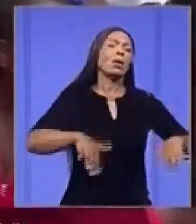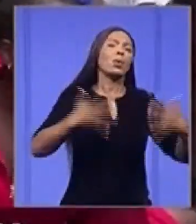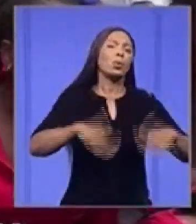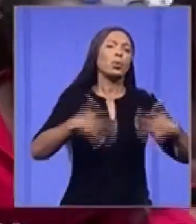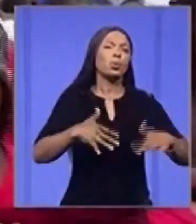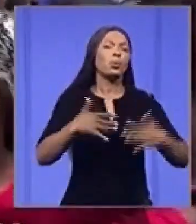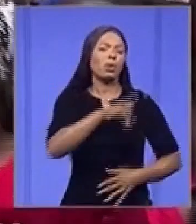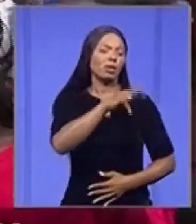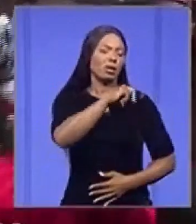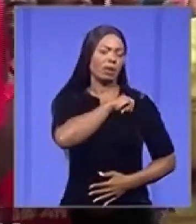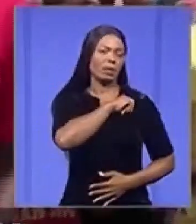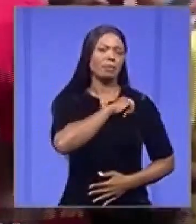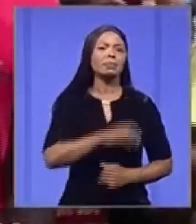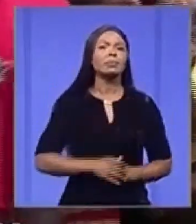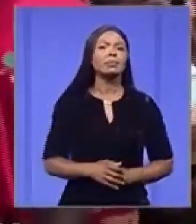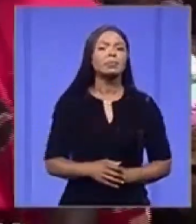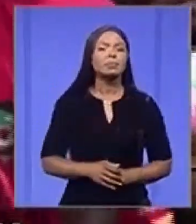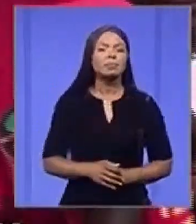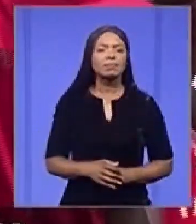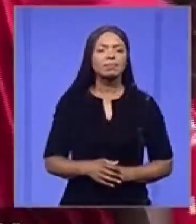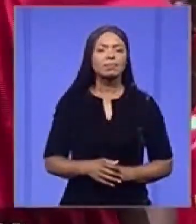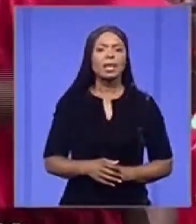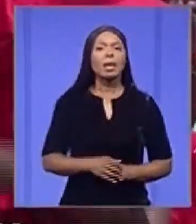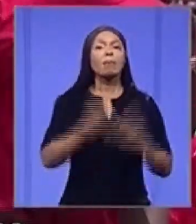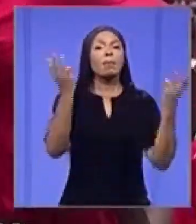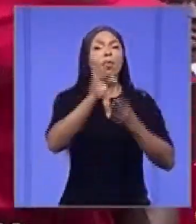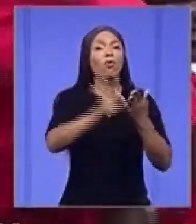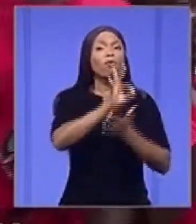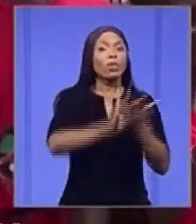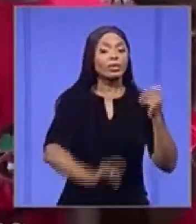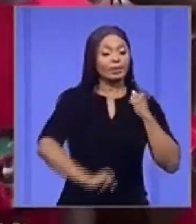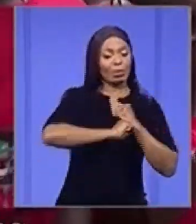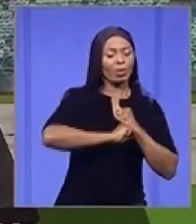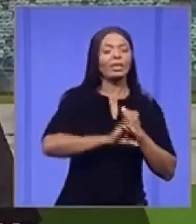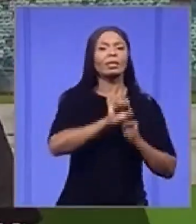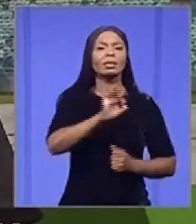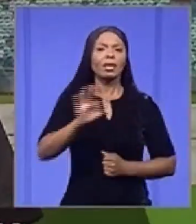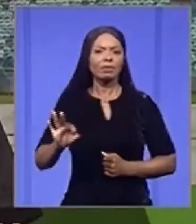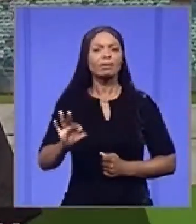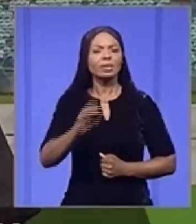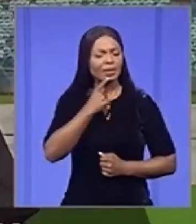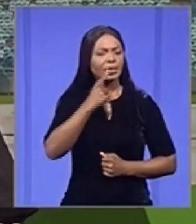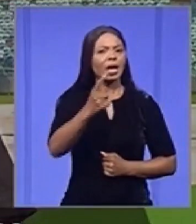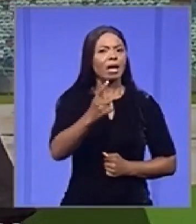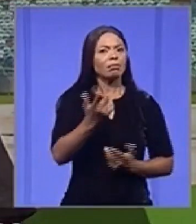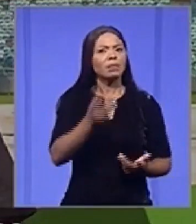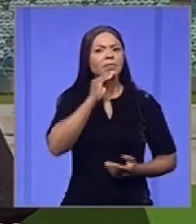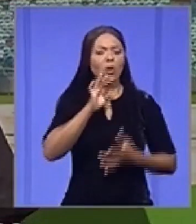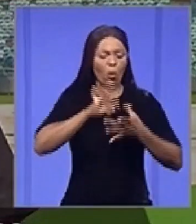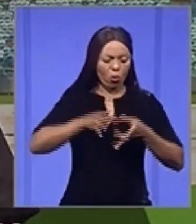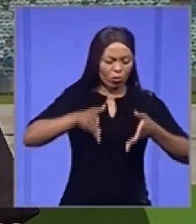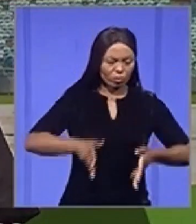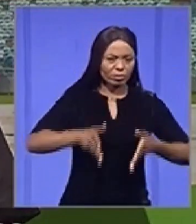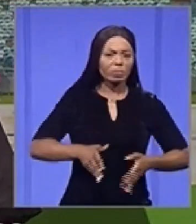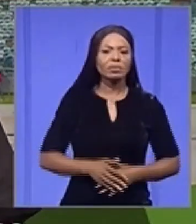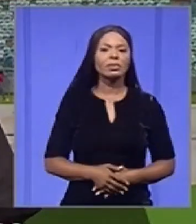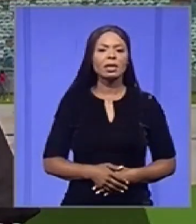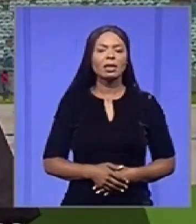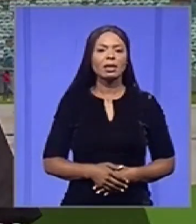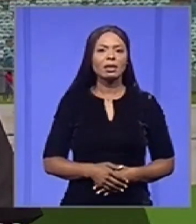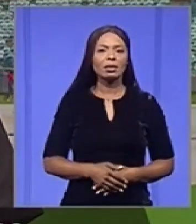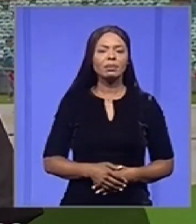kwa KZN. You can't ignore those voters because they are saying to you, this is your home. Leave the naysayers and those who are